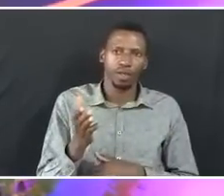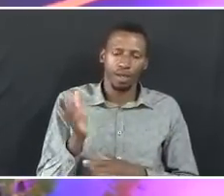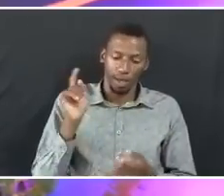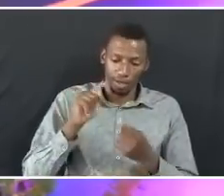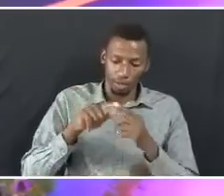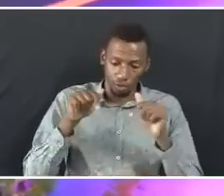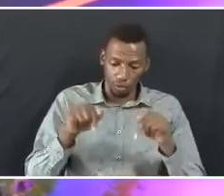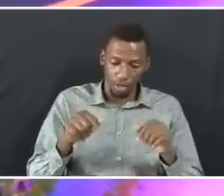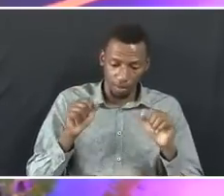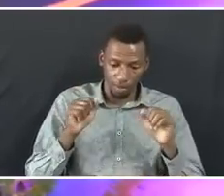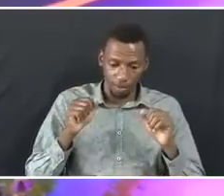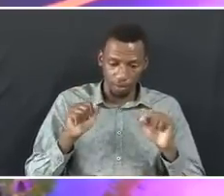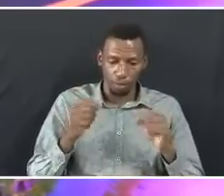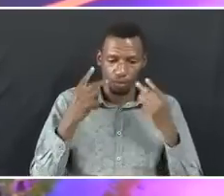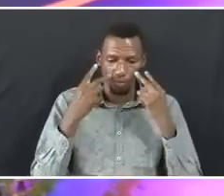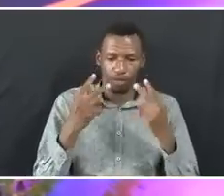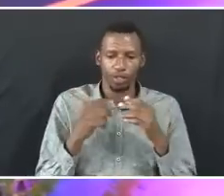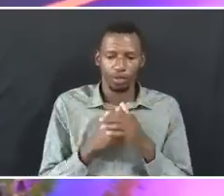date.